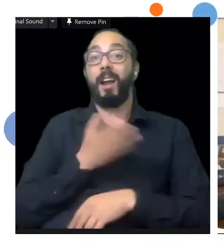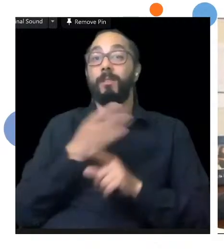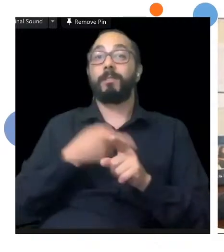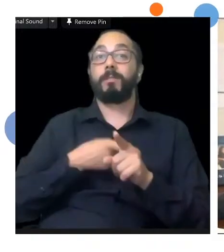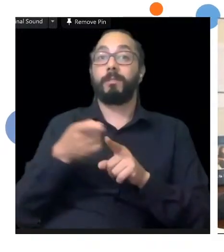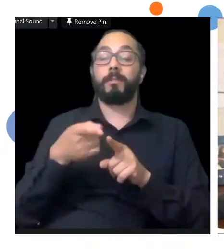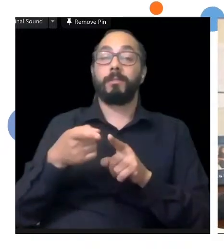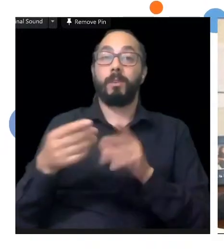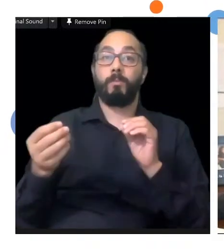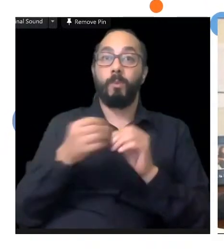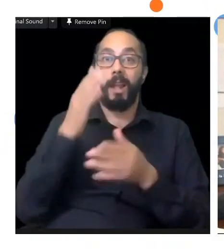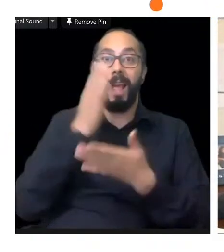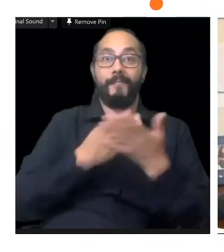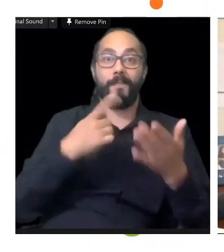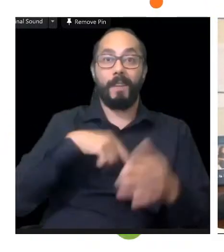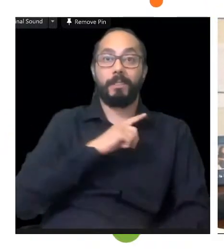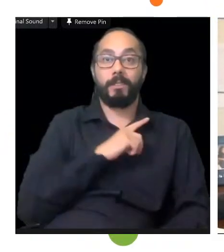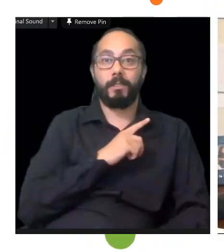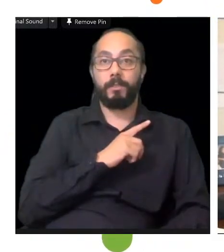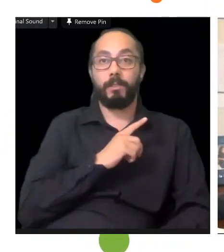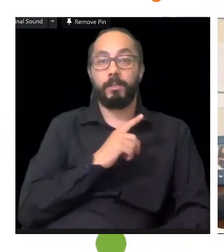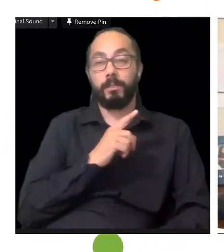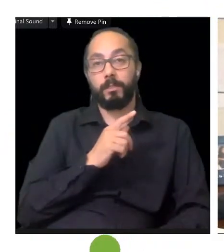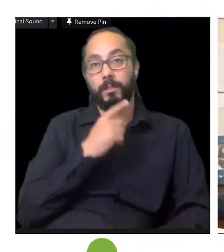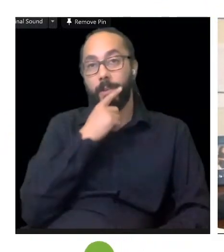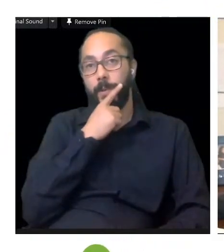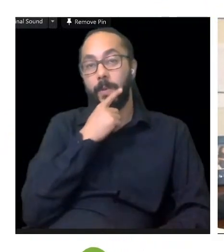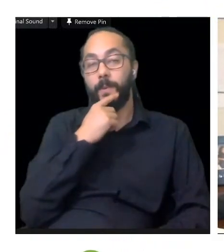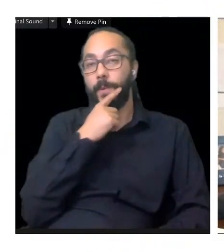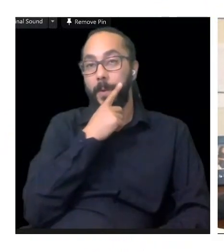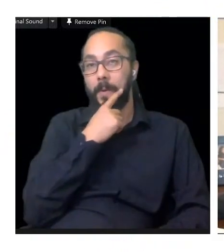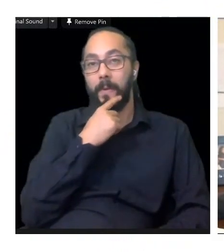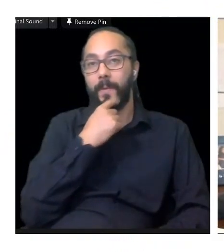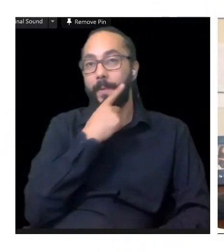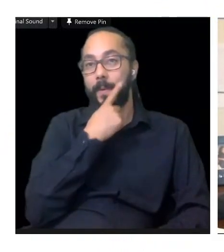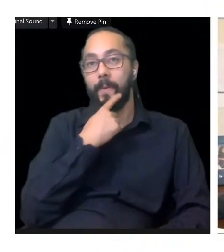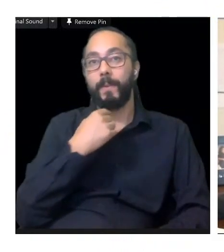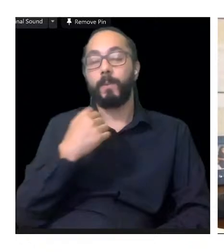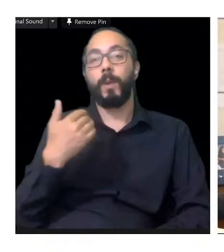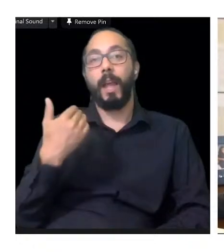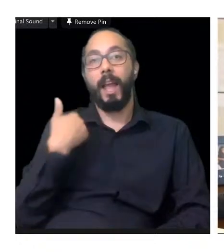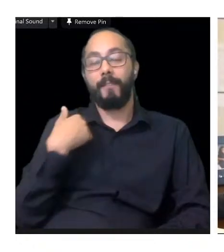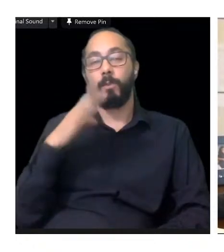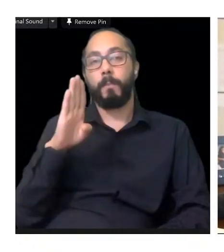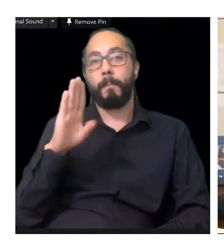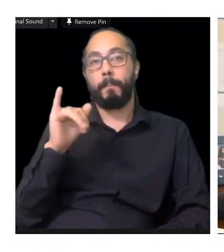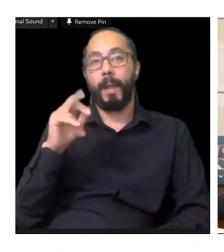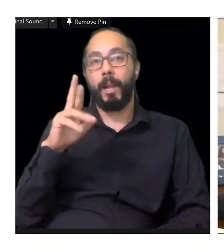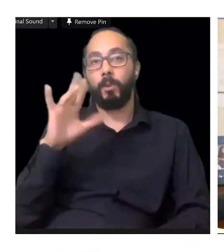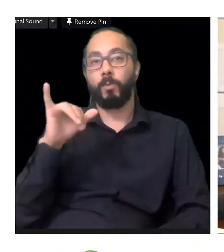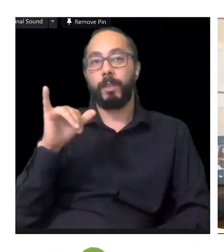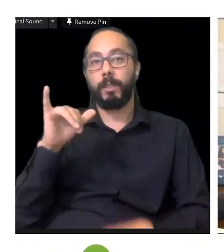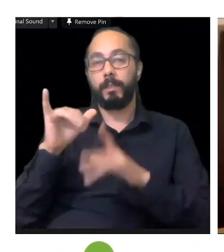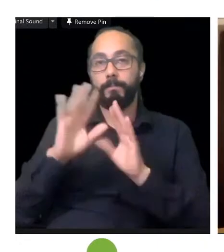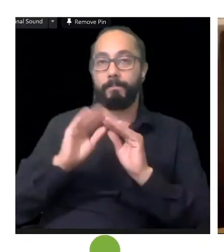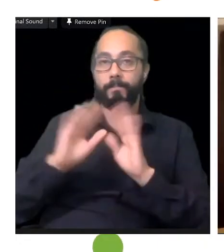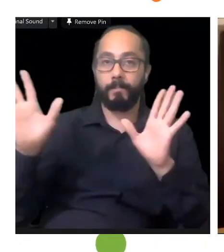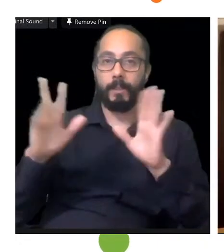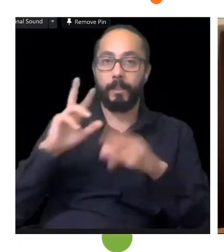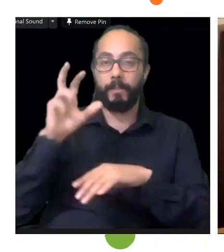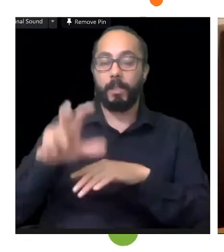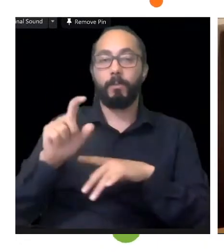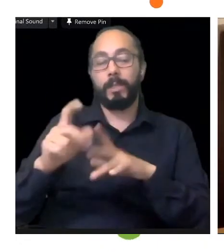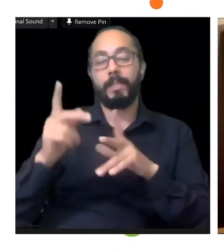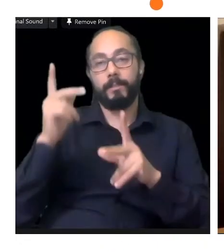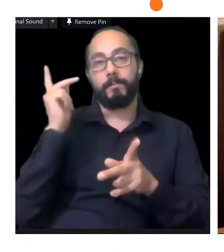more than half of us, maybe all of us, have those kind of binary investments that are large that we need to make to even be in the business. Yeah, and I think